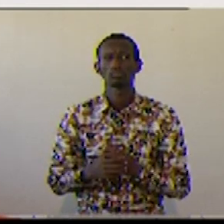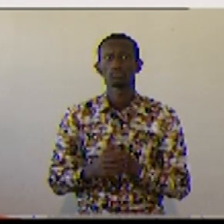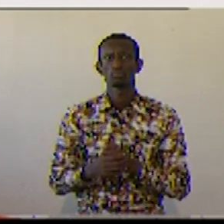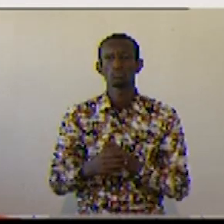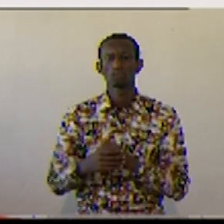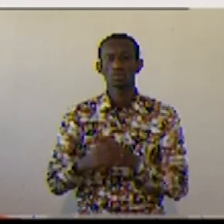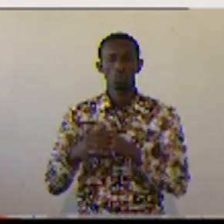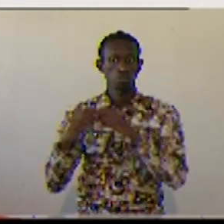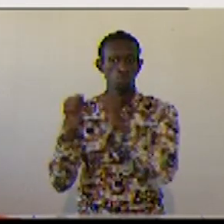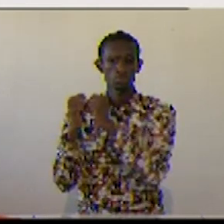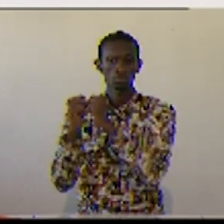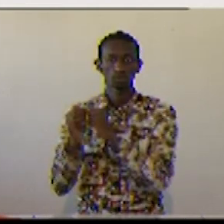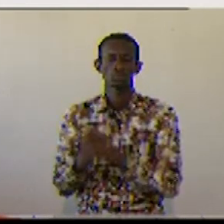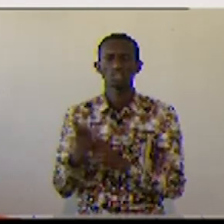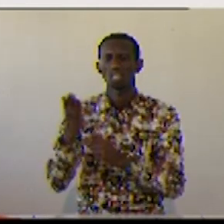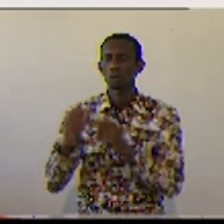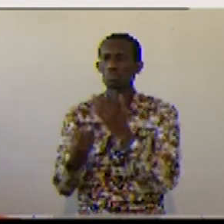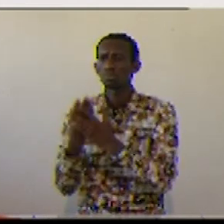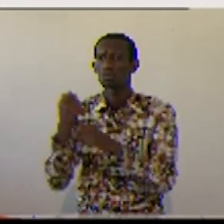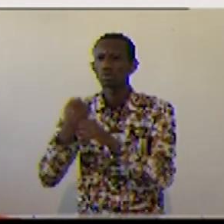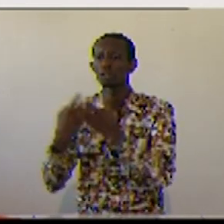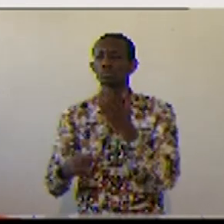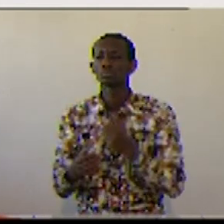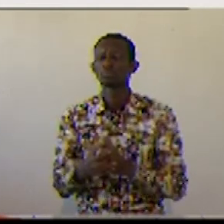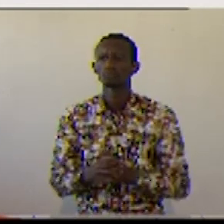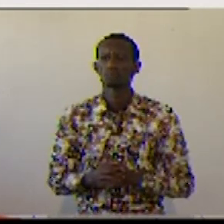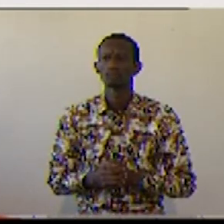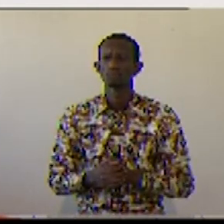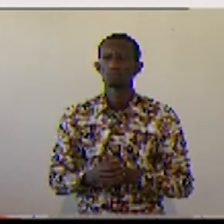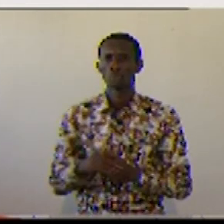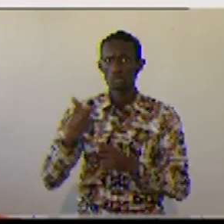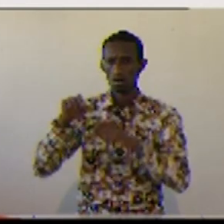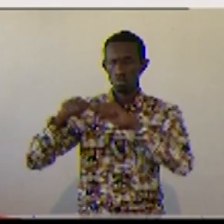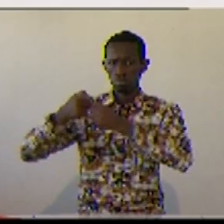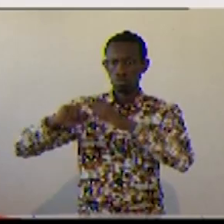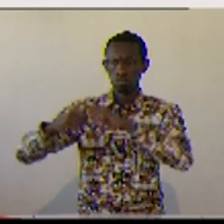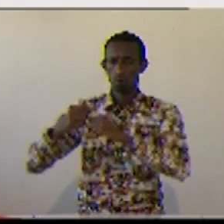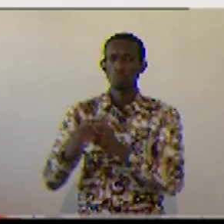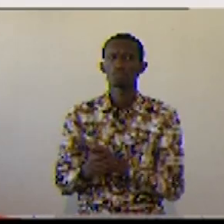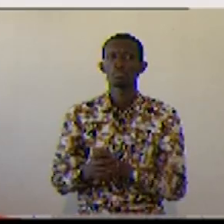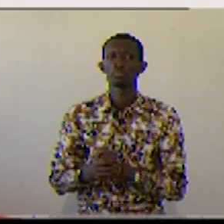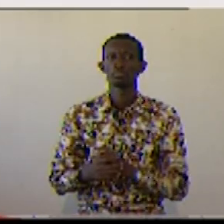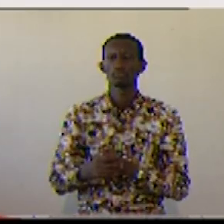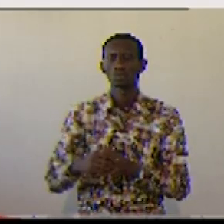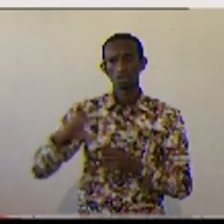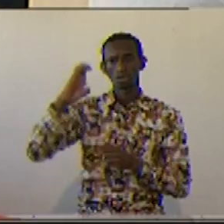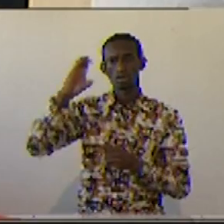solid, and what do we produce? We produce calcium